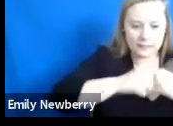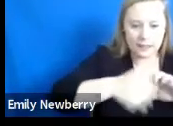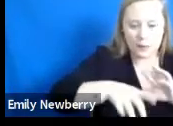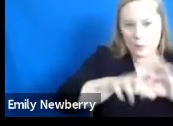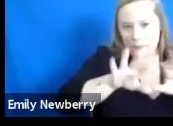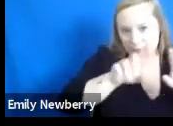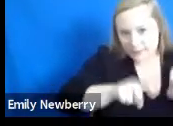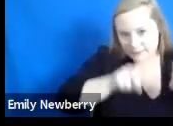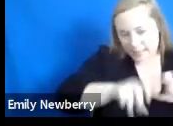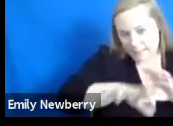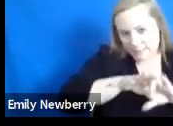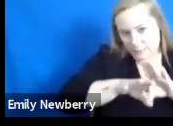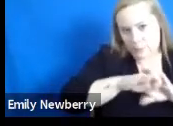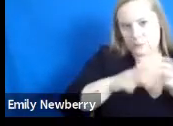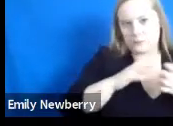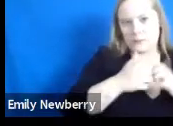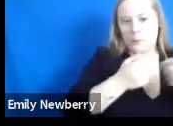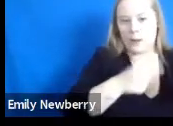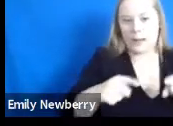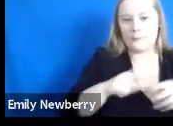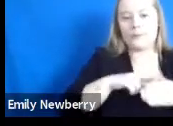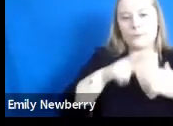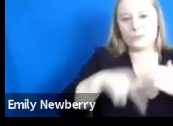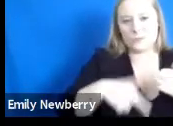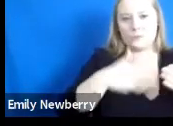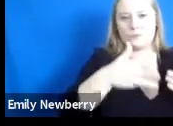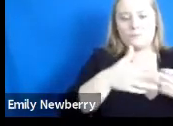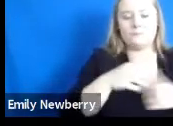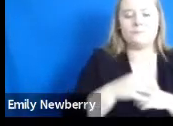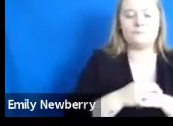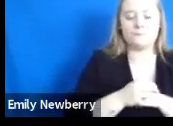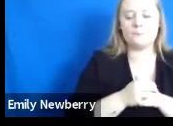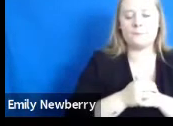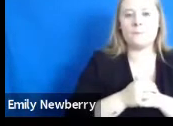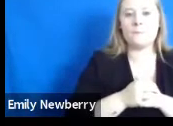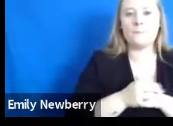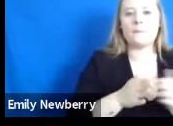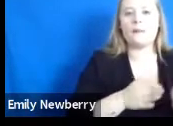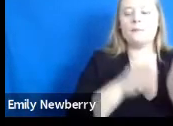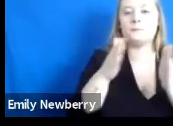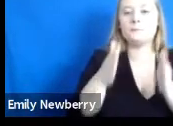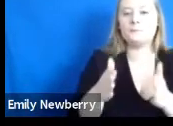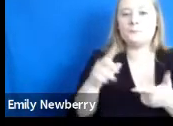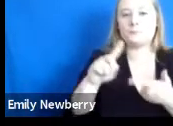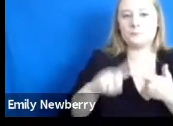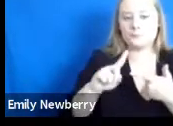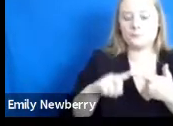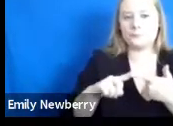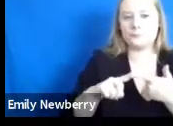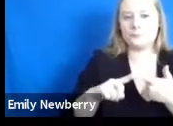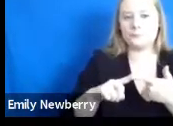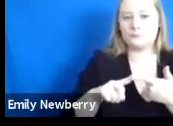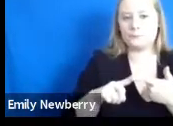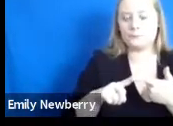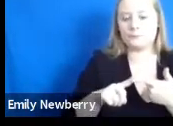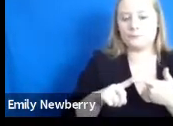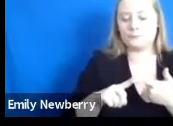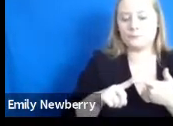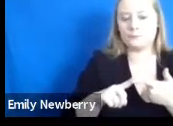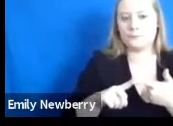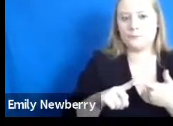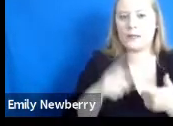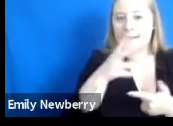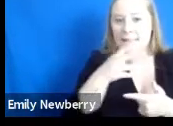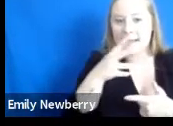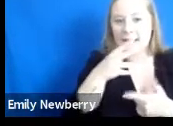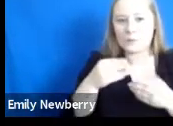irrigation ditches, and what were the results that we found. Followed by that, in my second objective, I'll be talking about the agricultural